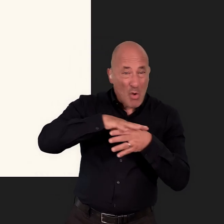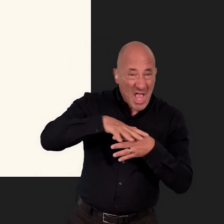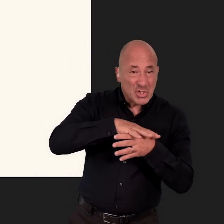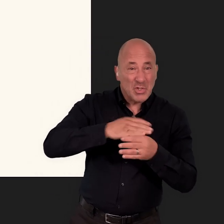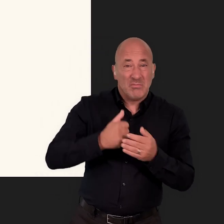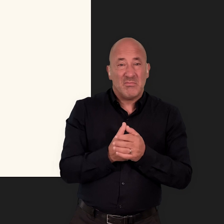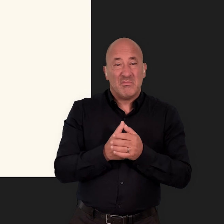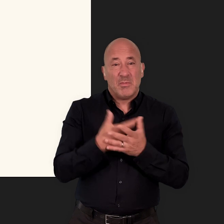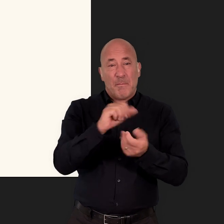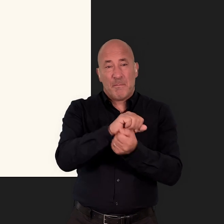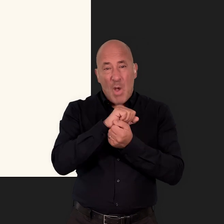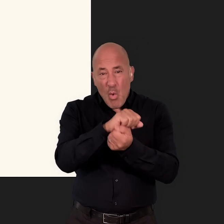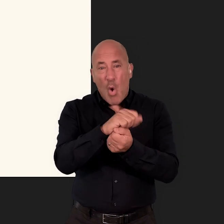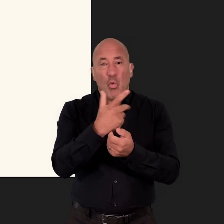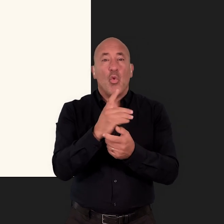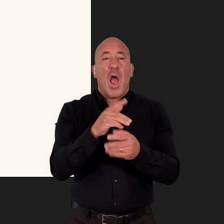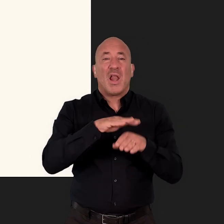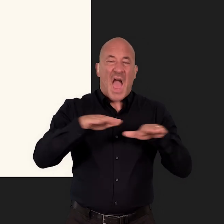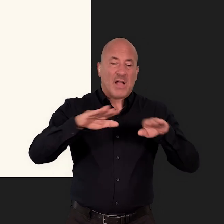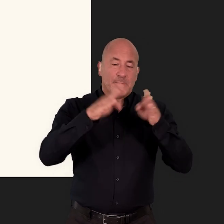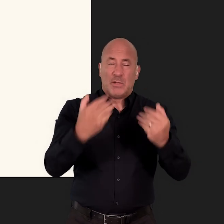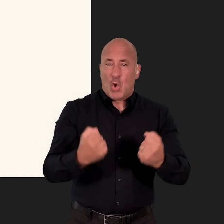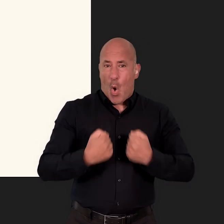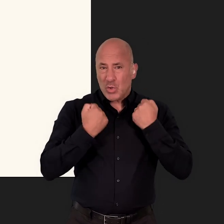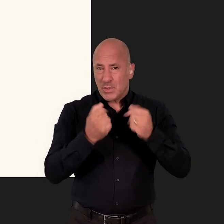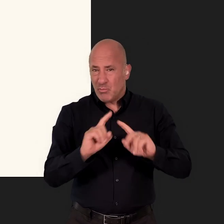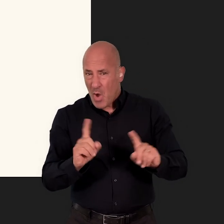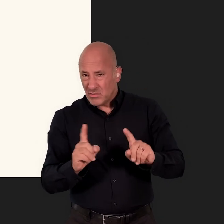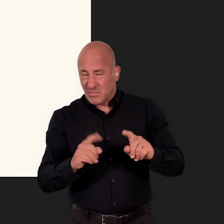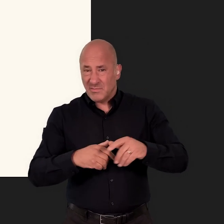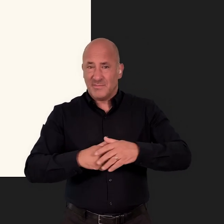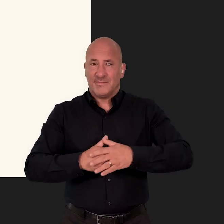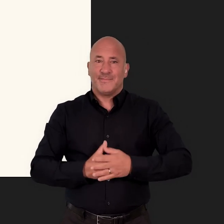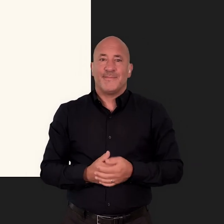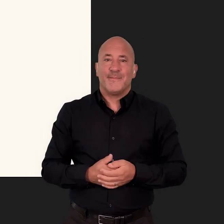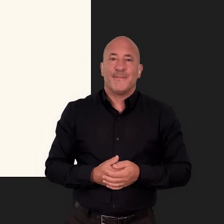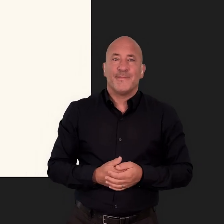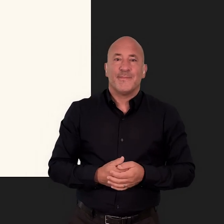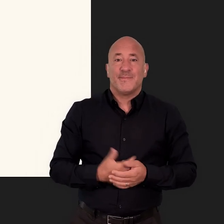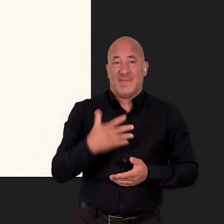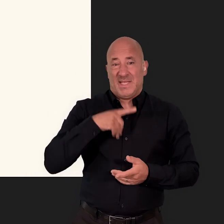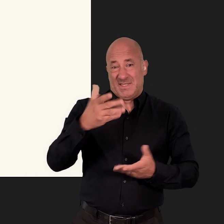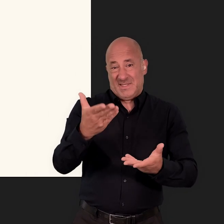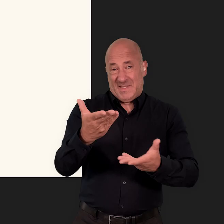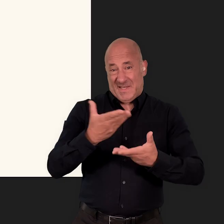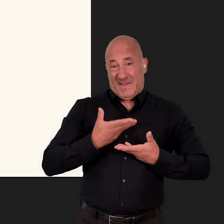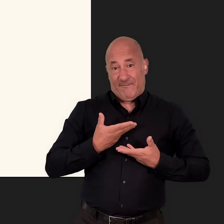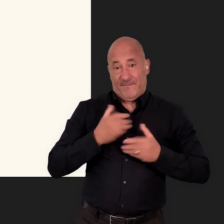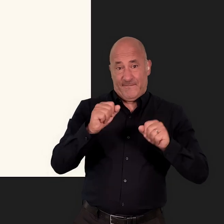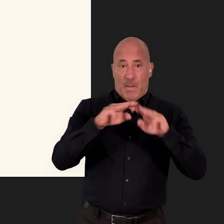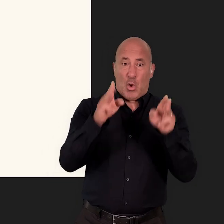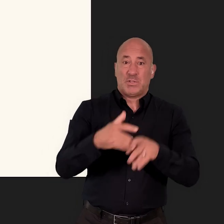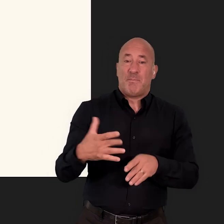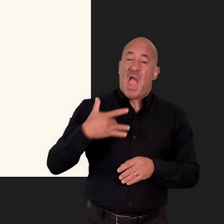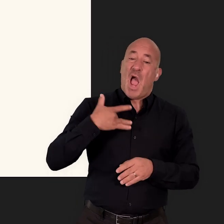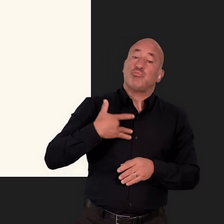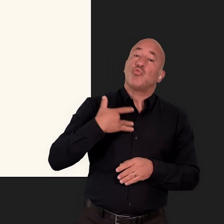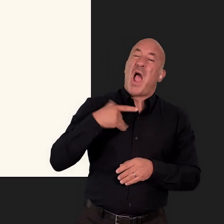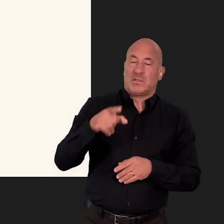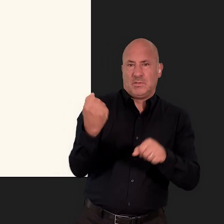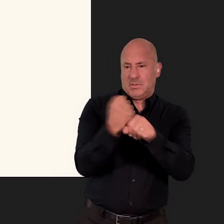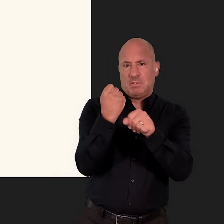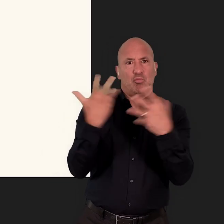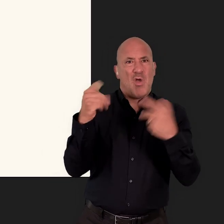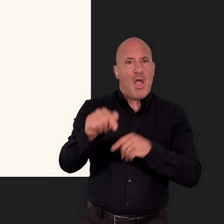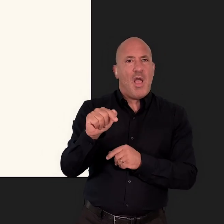expenditure, location, lenders and ownership of land and buildings. You will need to provide the museum address where the